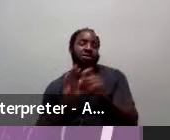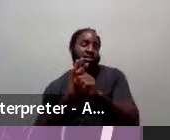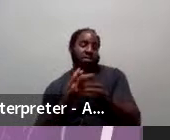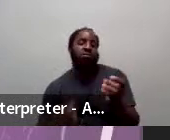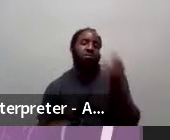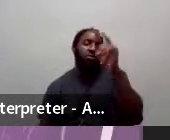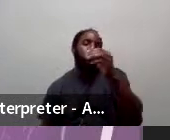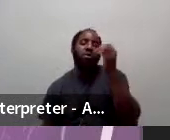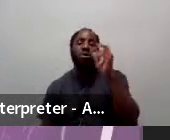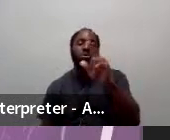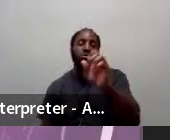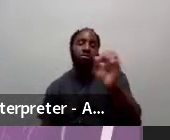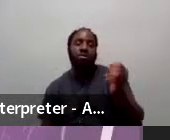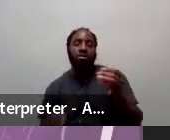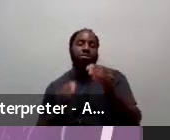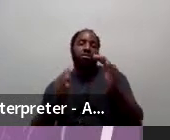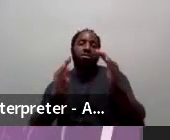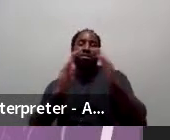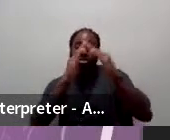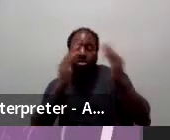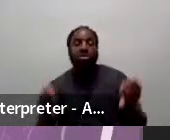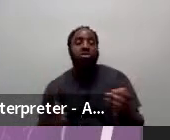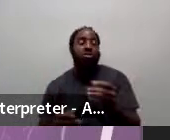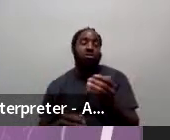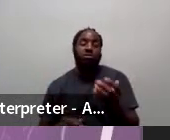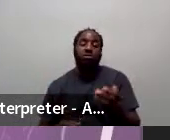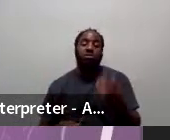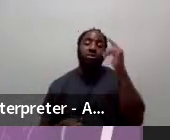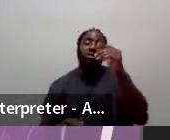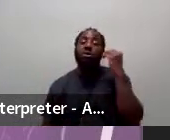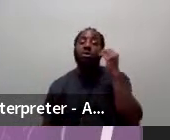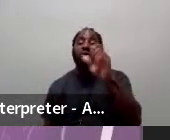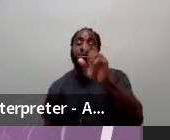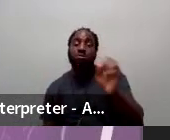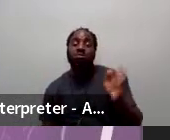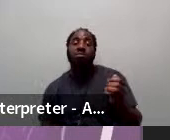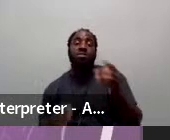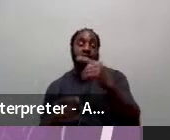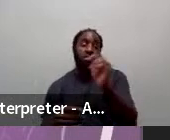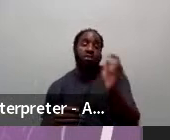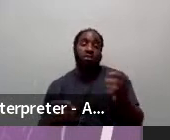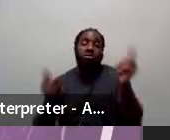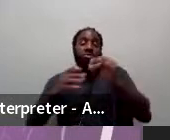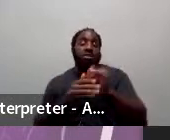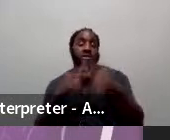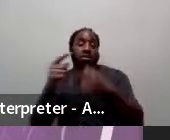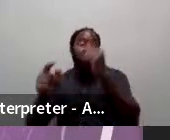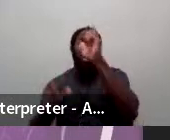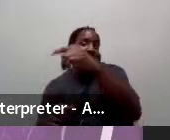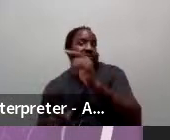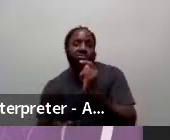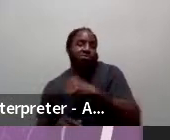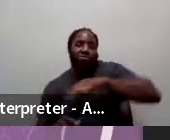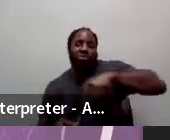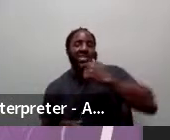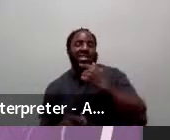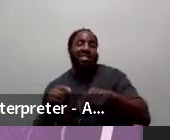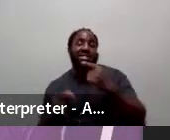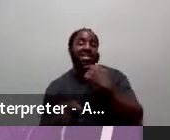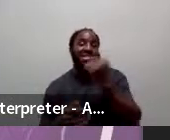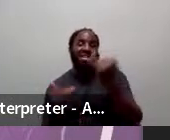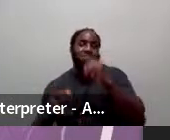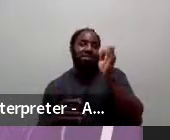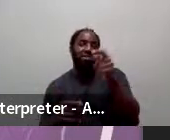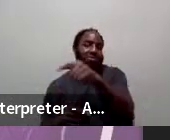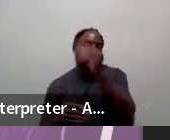homeless shelters or formerly homeless, the specifics of agreements that come later, we can't speak to now because those would come in the future